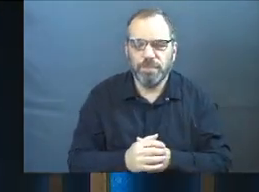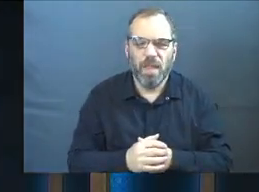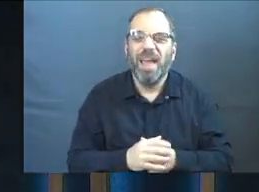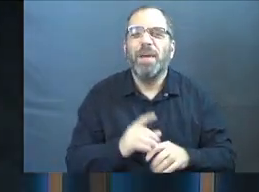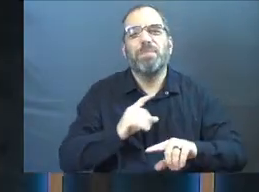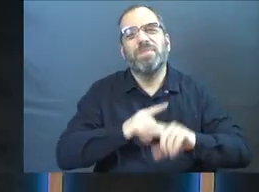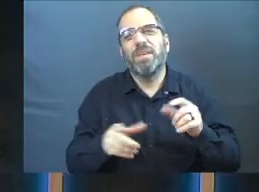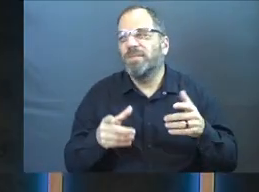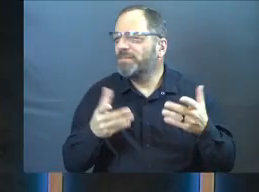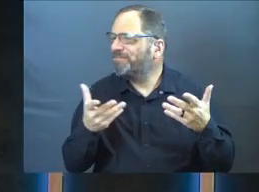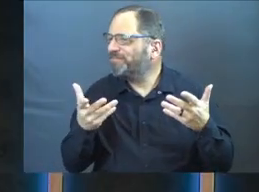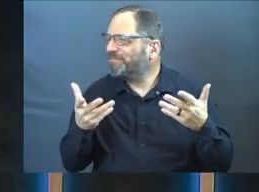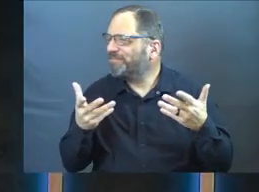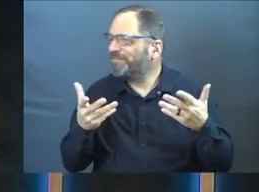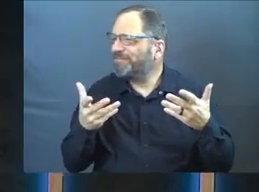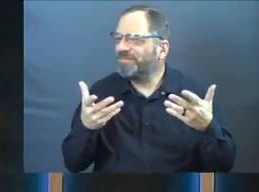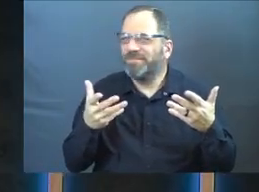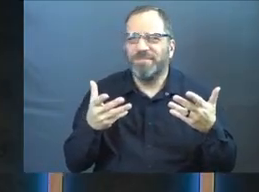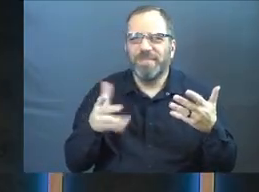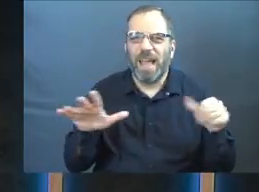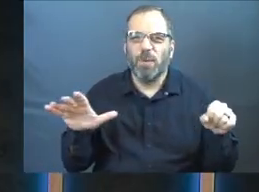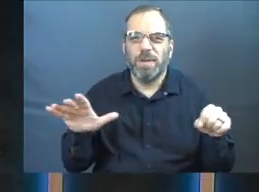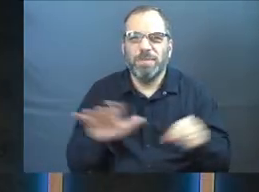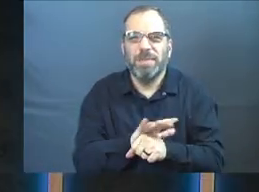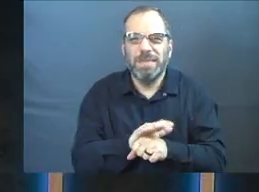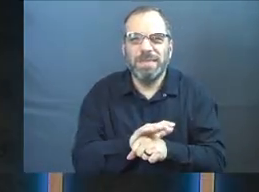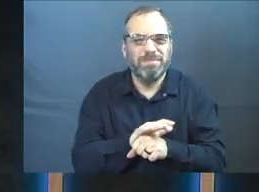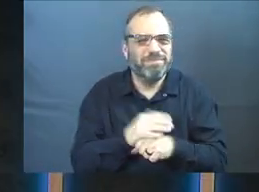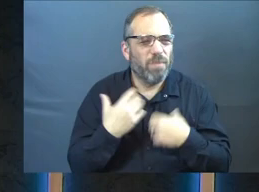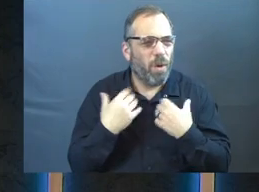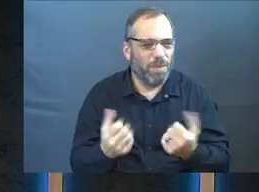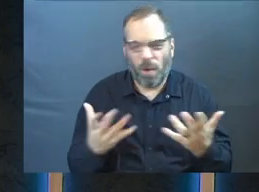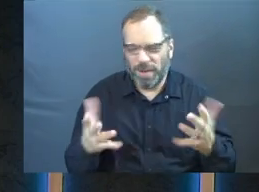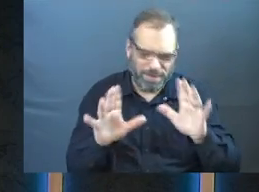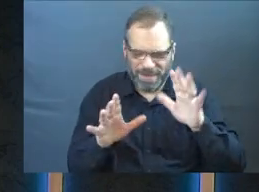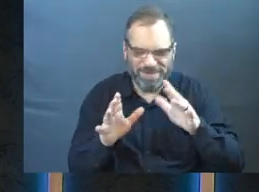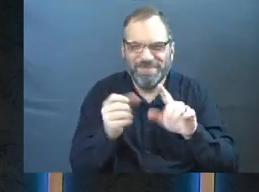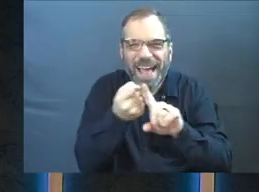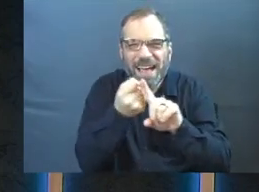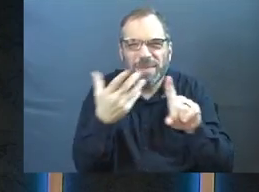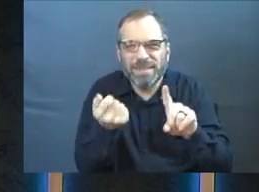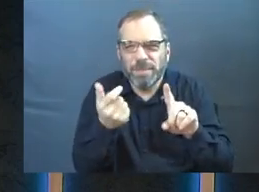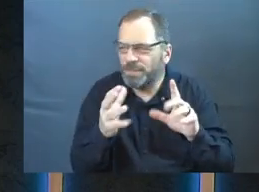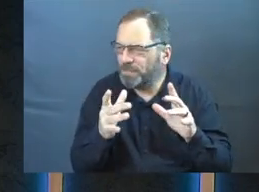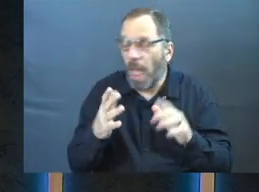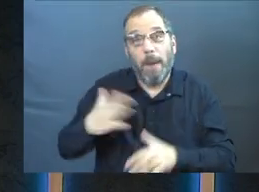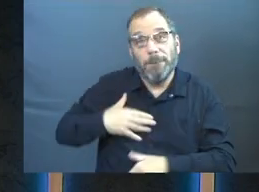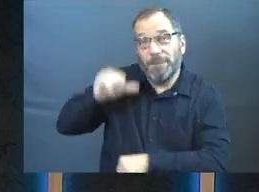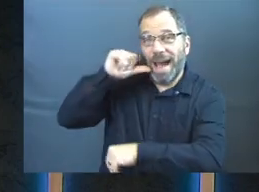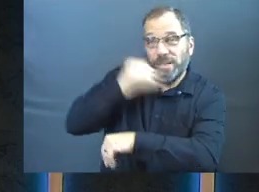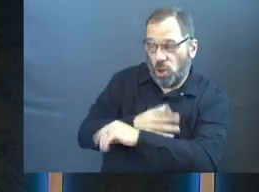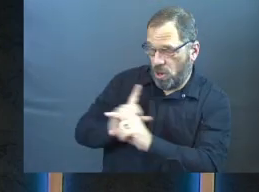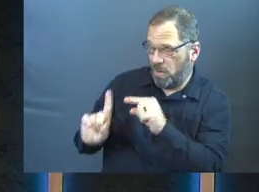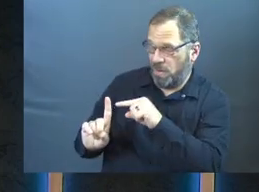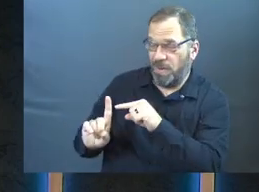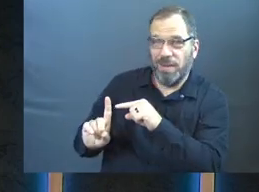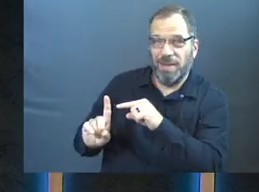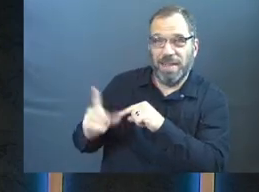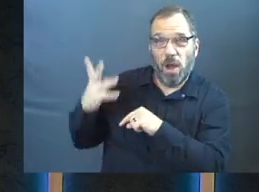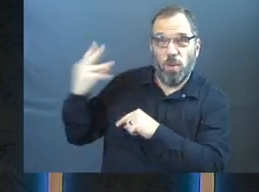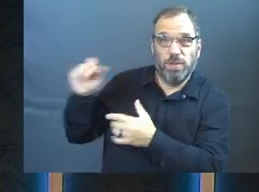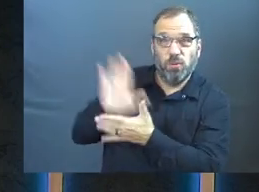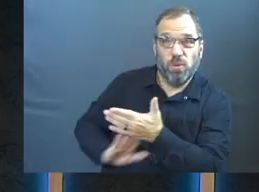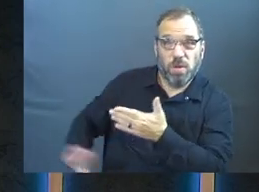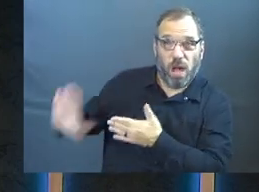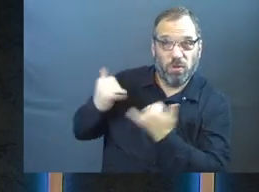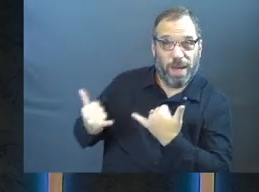There are different ways that we are complete and whole. I'll go into this just a little bit. Like, my daughter right now is away at